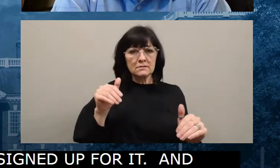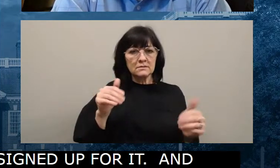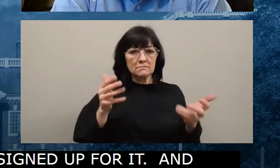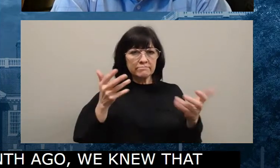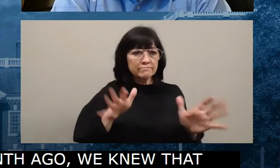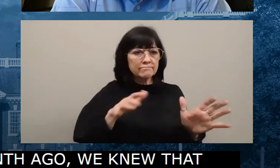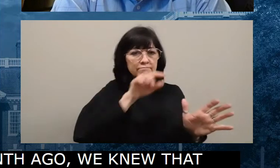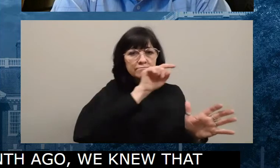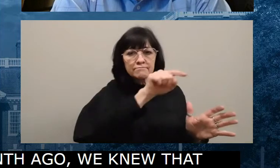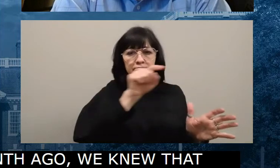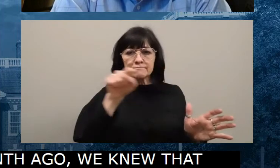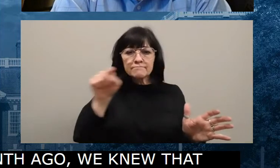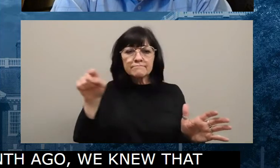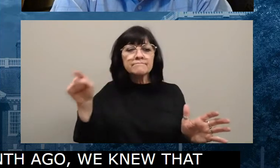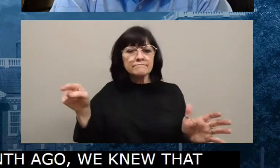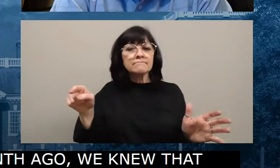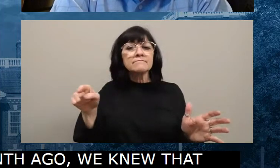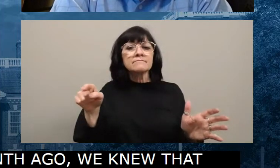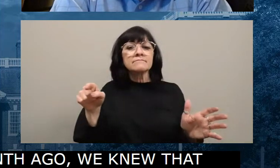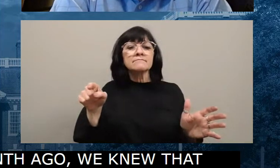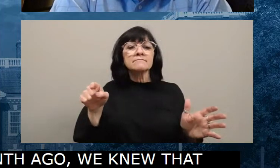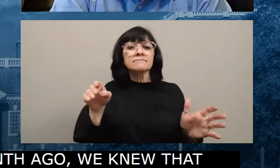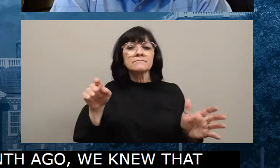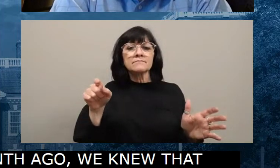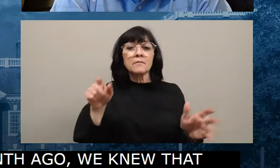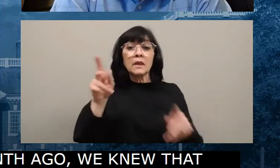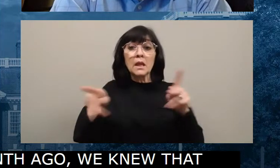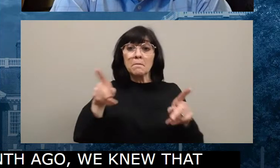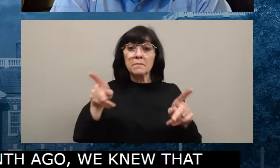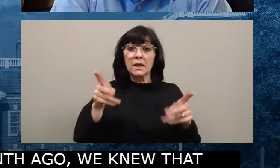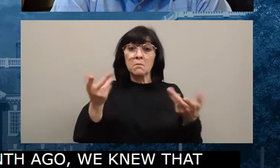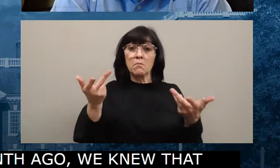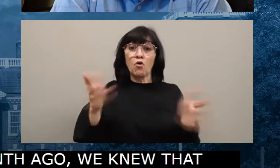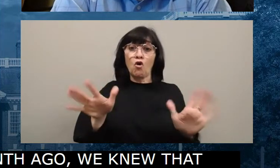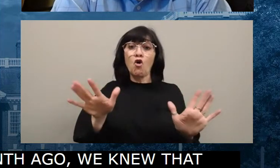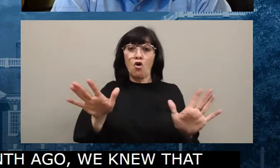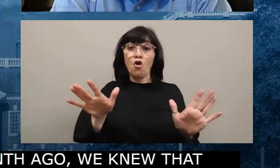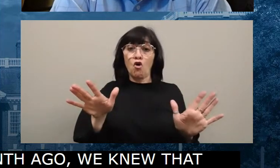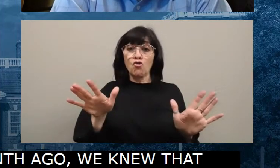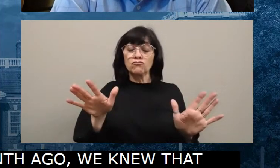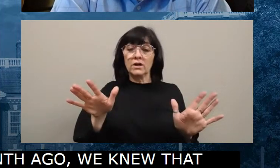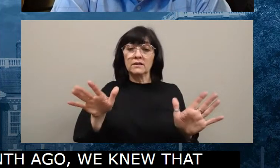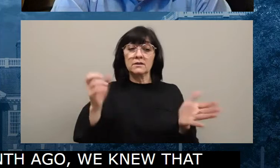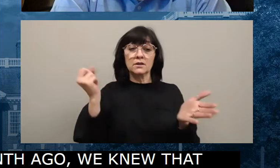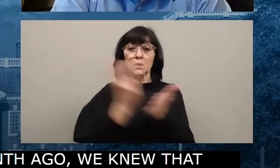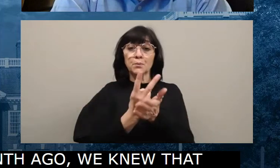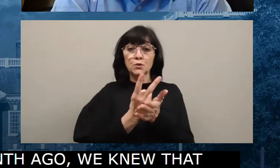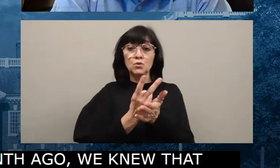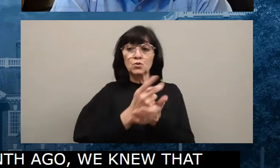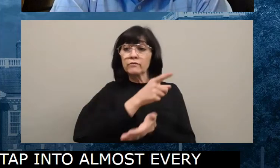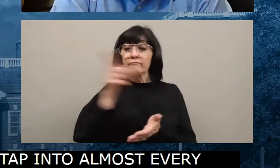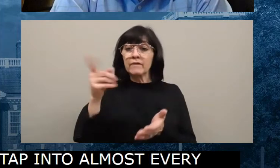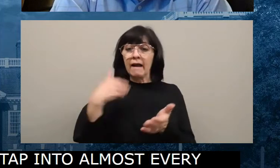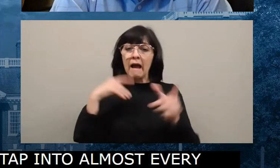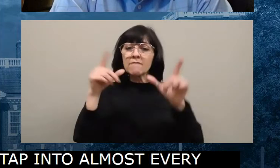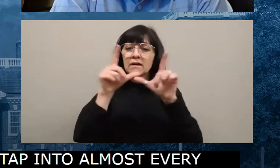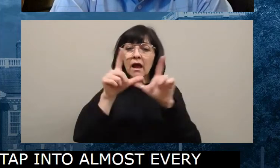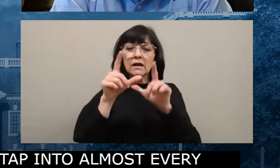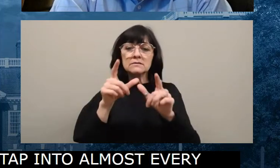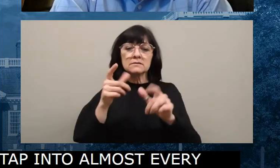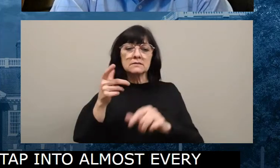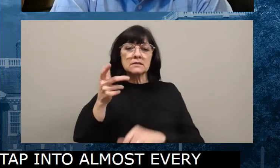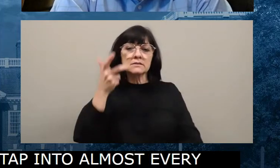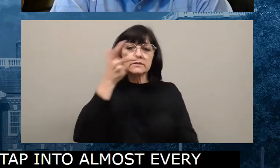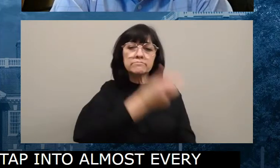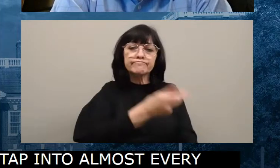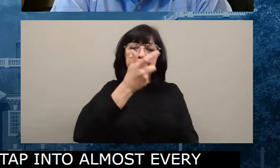was licensed to do so. So Dr. Rattay, signed an order to allow EMTs, so those that work for the fire